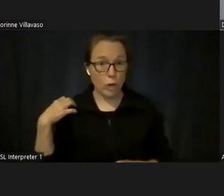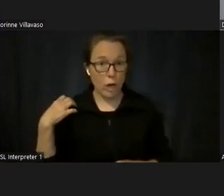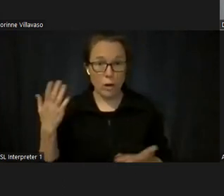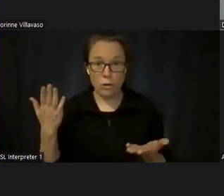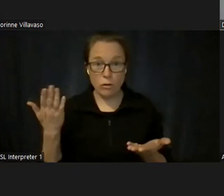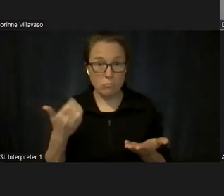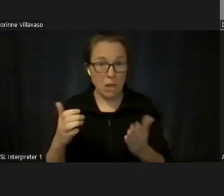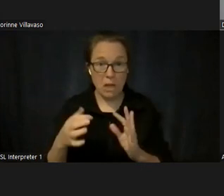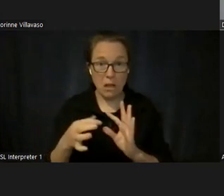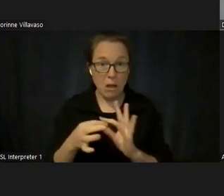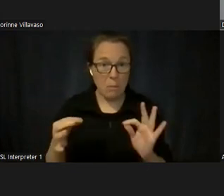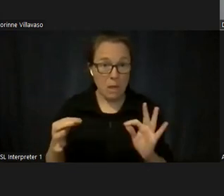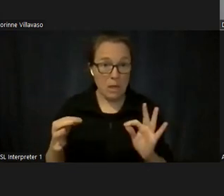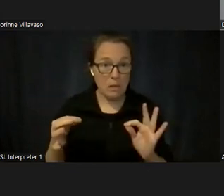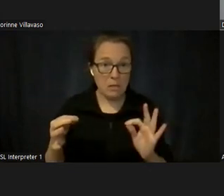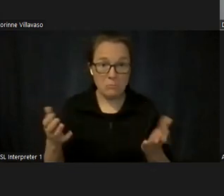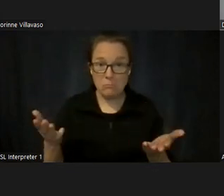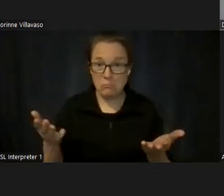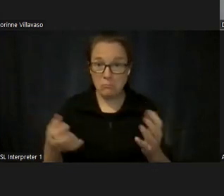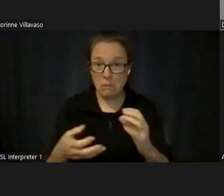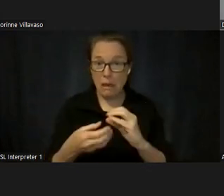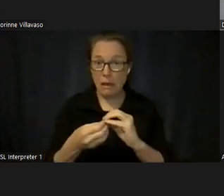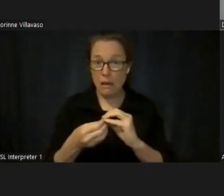that you can think of that you might want to add?